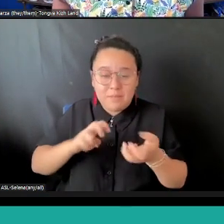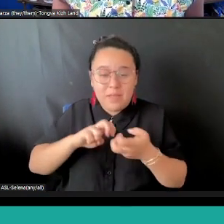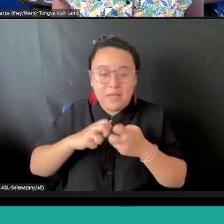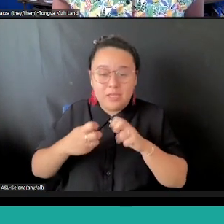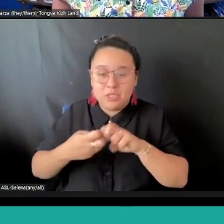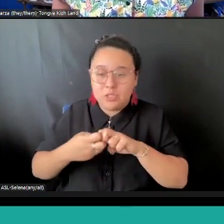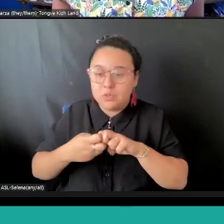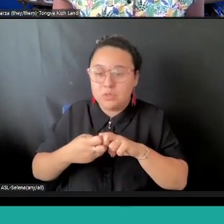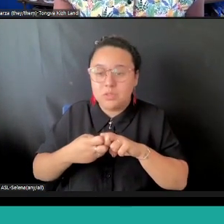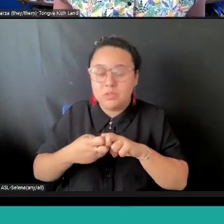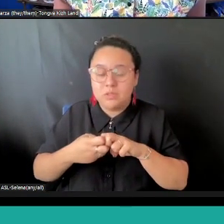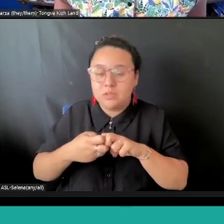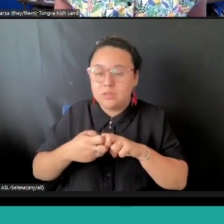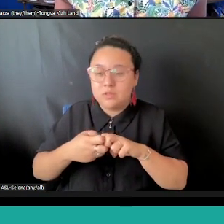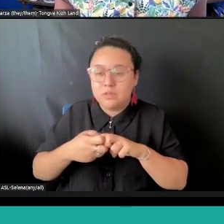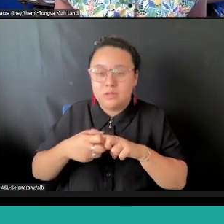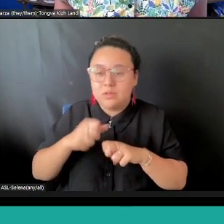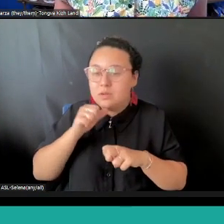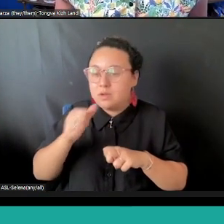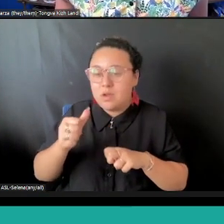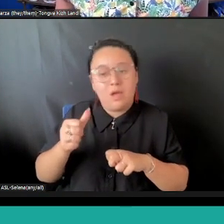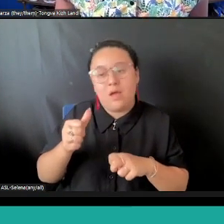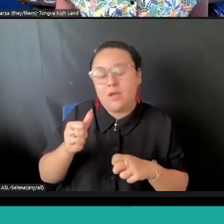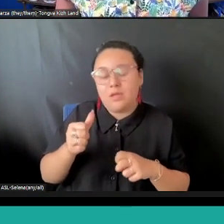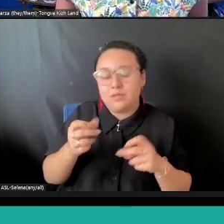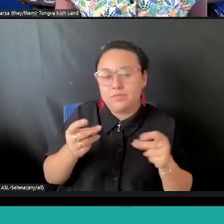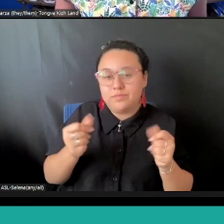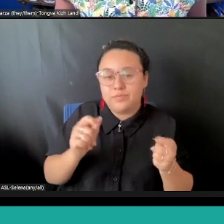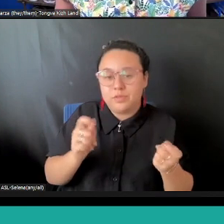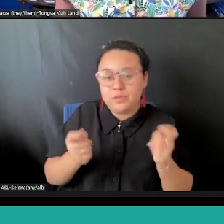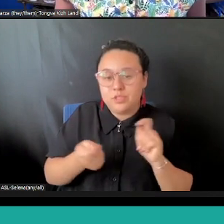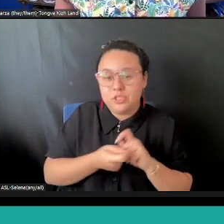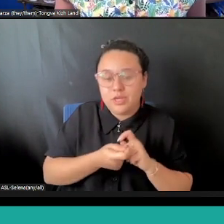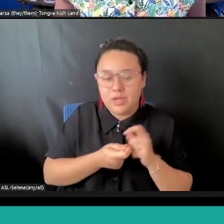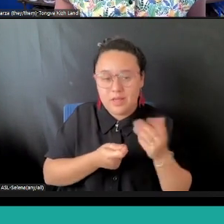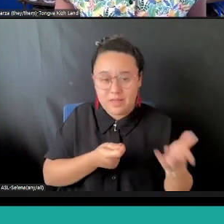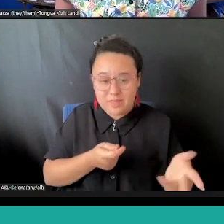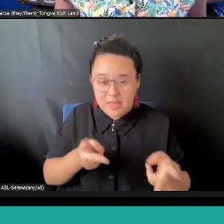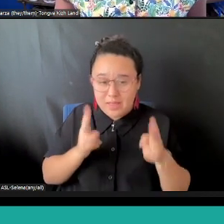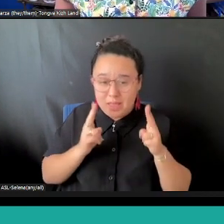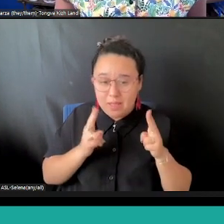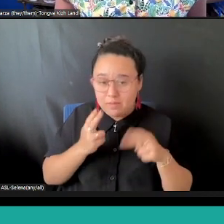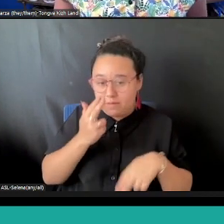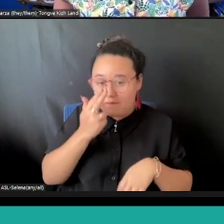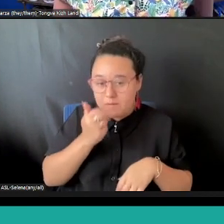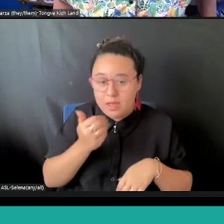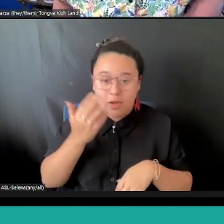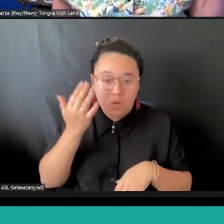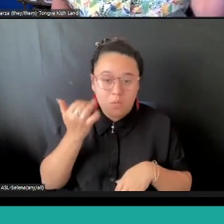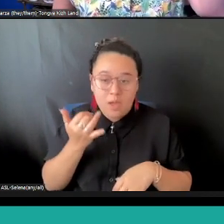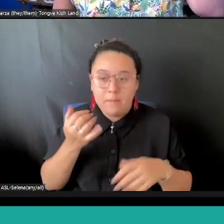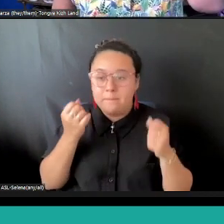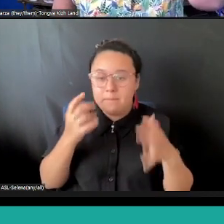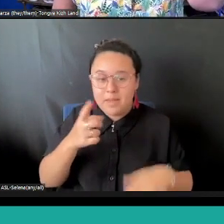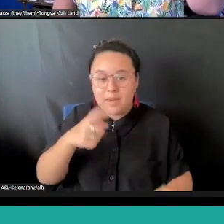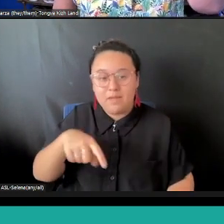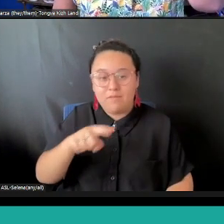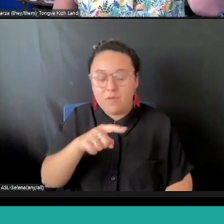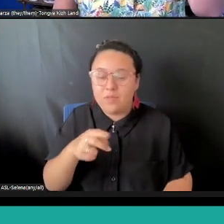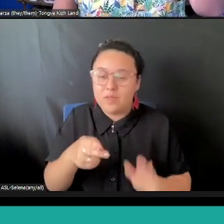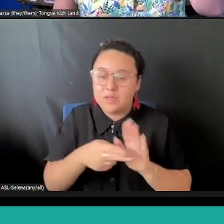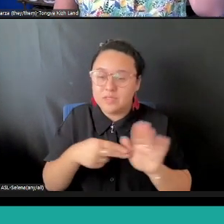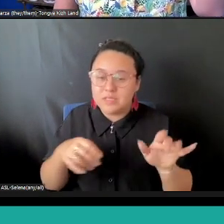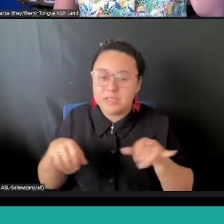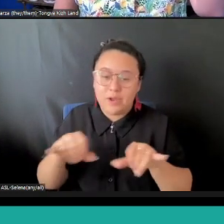not changed, right? It's the clip that we saw was so funny because sadly many of those stereotypes